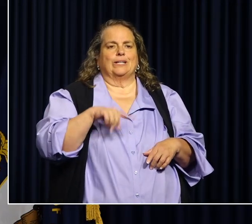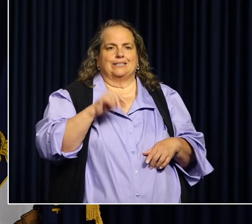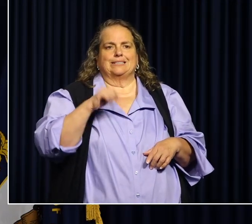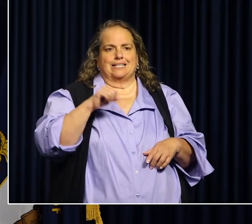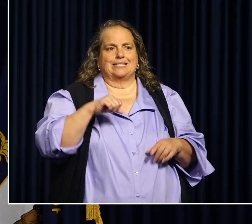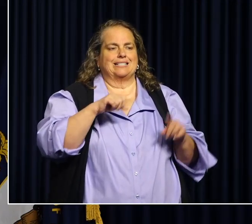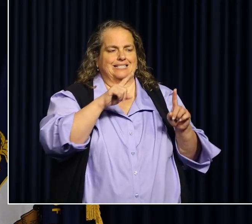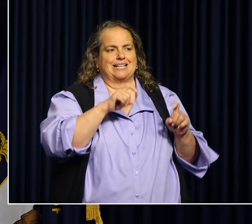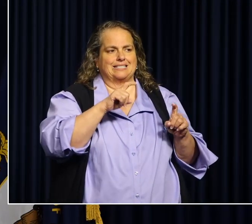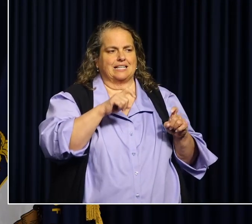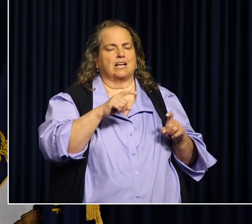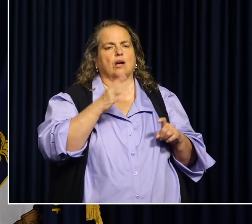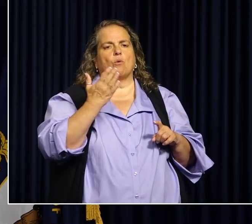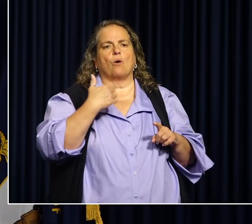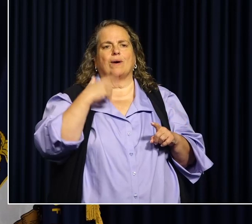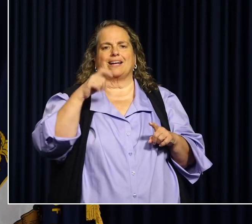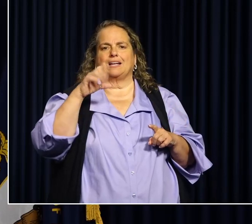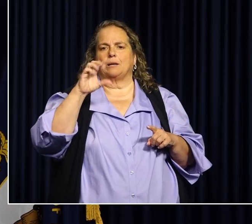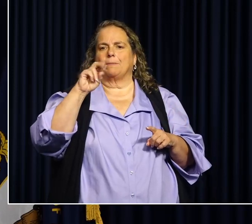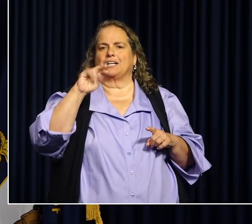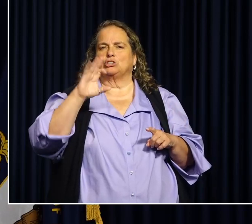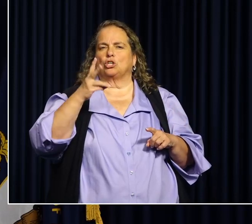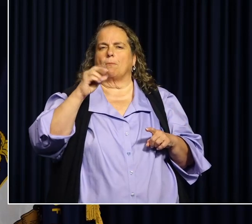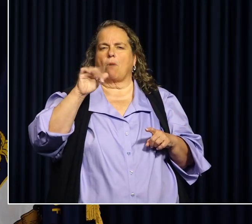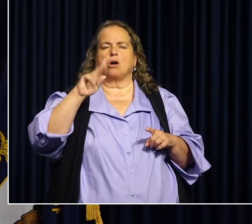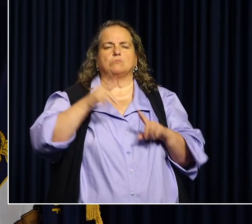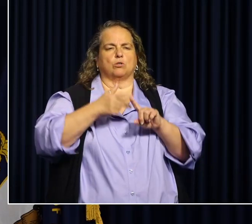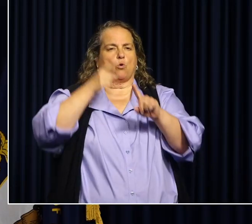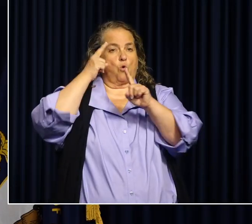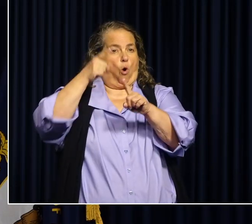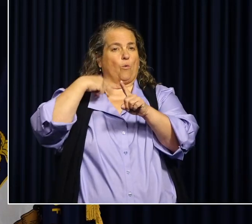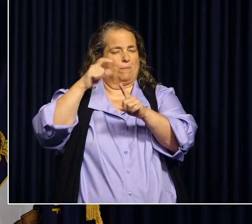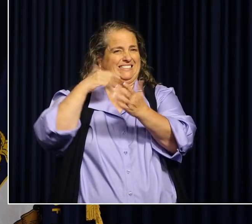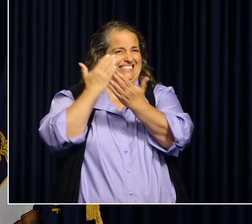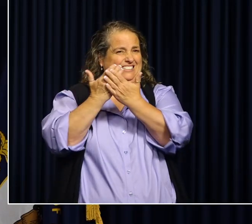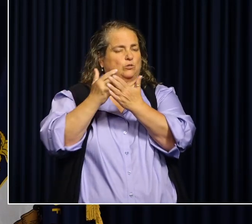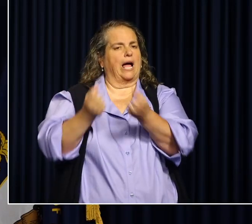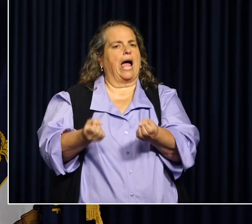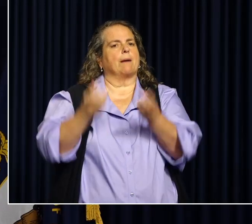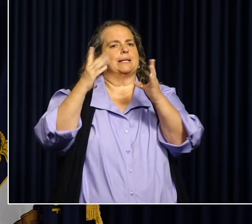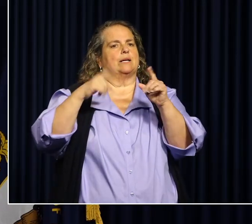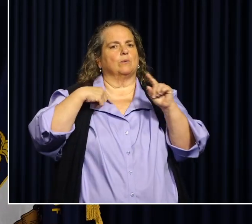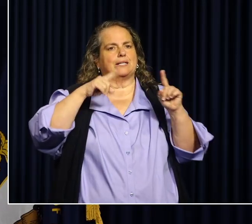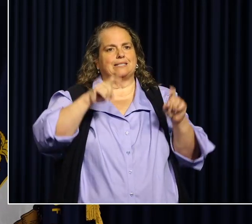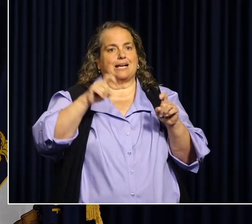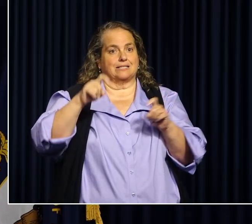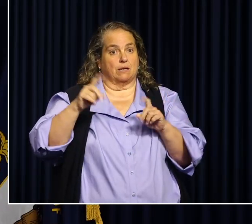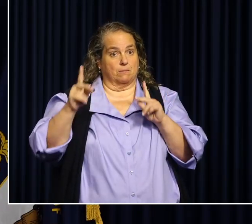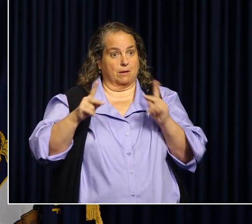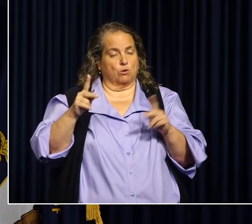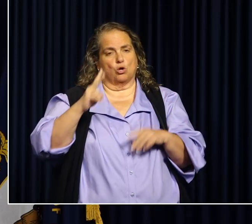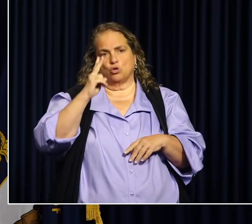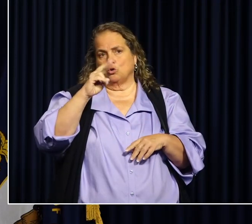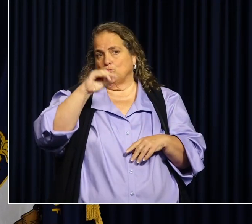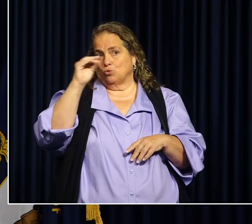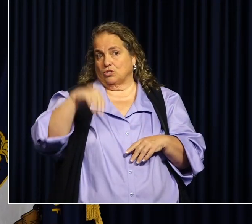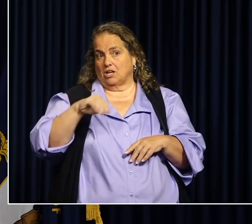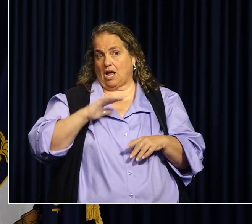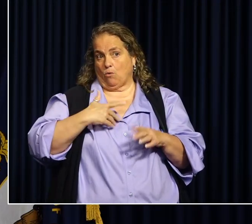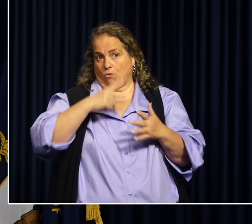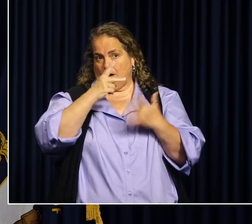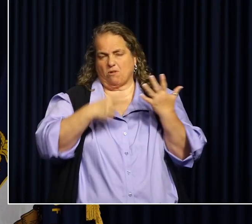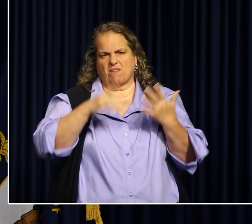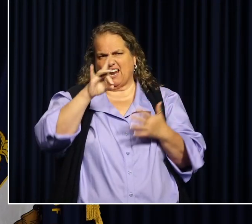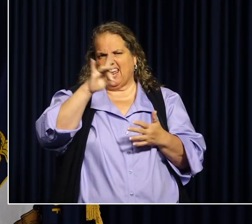the benchmarks we need to hit. We need to ultimately get to a point where we're testing about 2% of our population, so